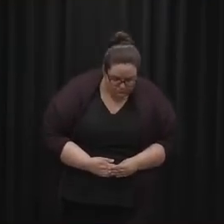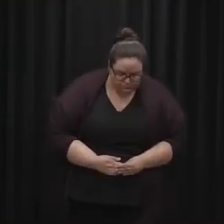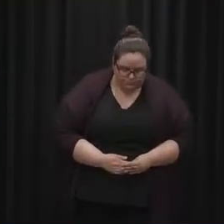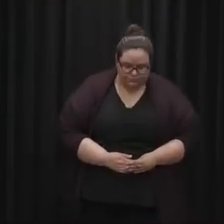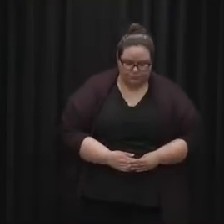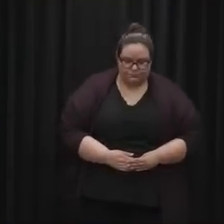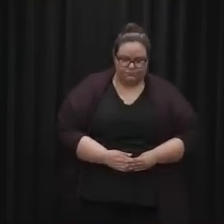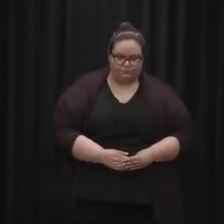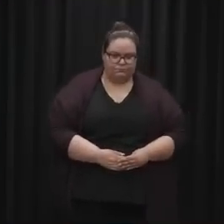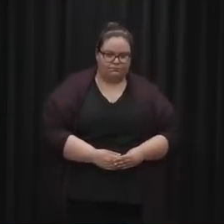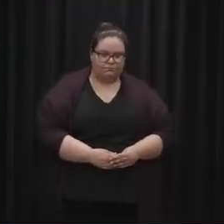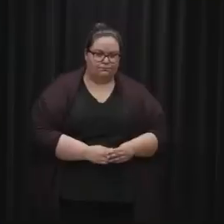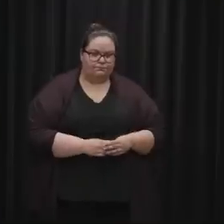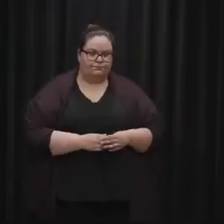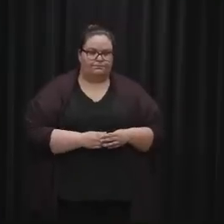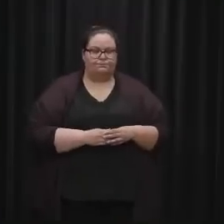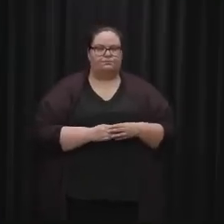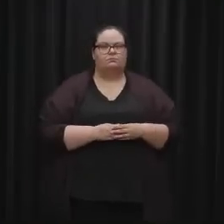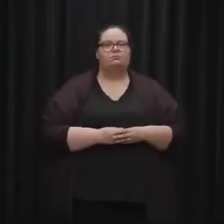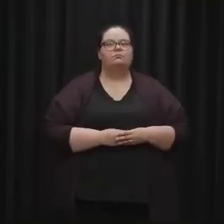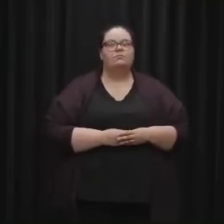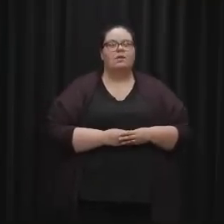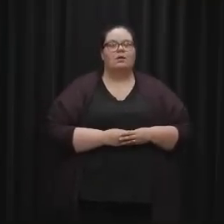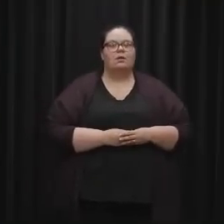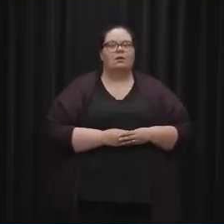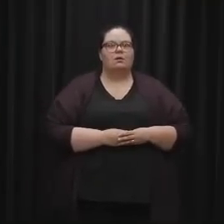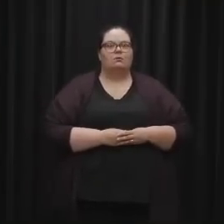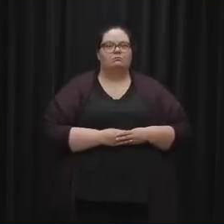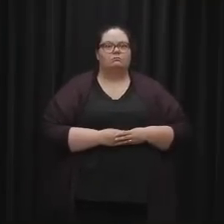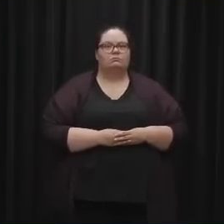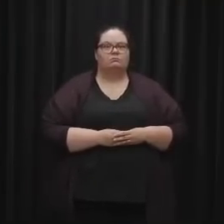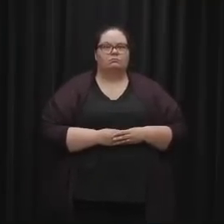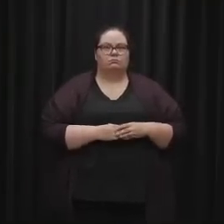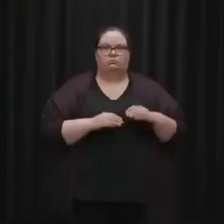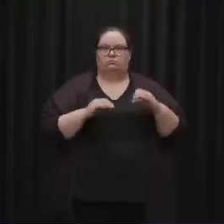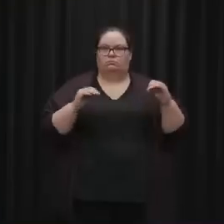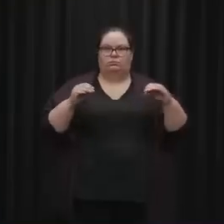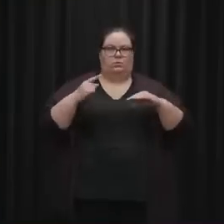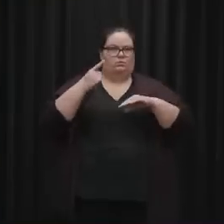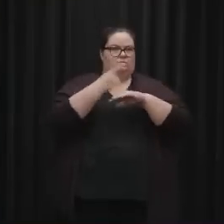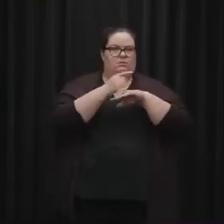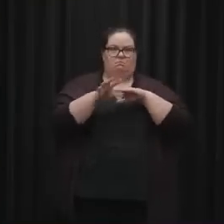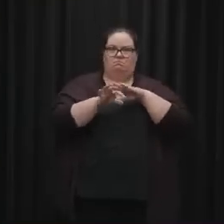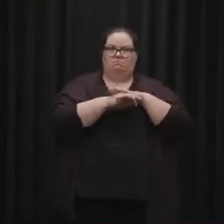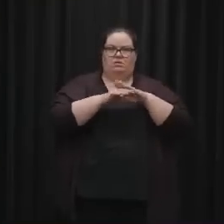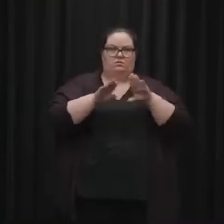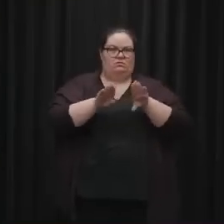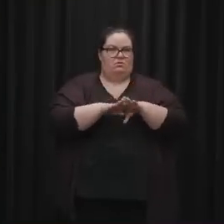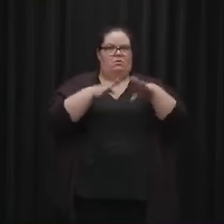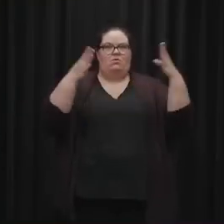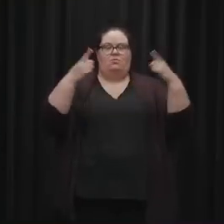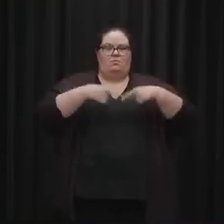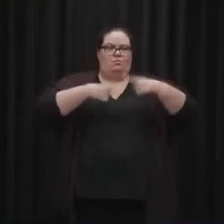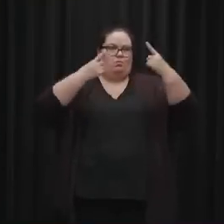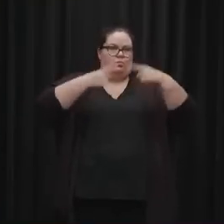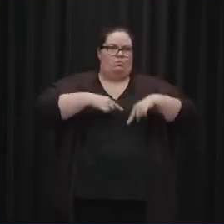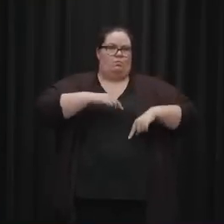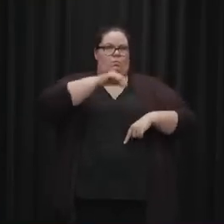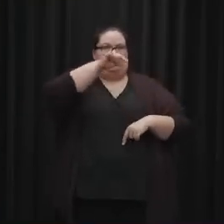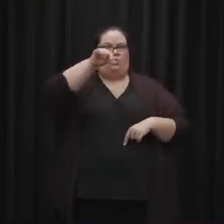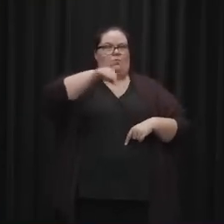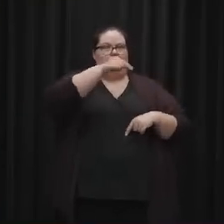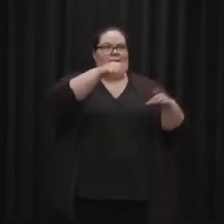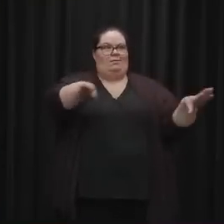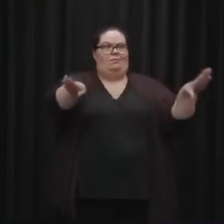closed considering the number of cases we have now in Quebec? There's certainly no date to reopen the border because of the situation. I mean, Quebec have gone